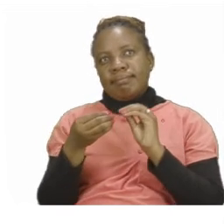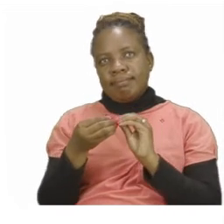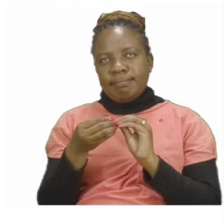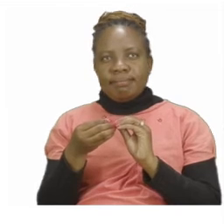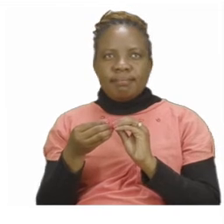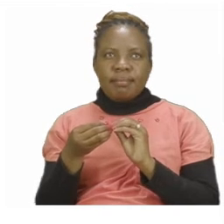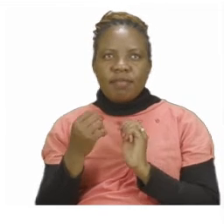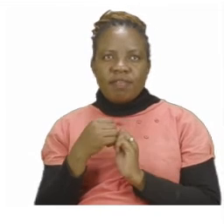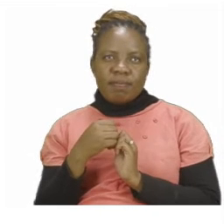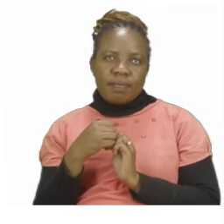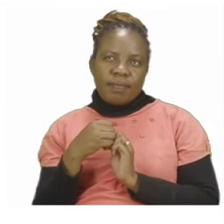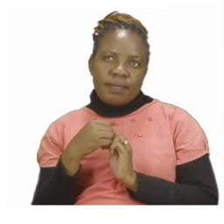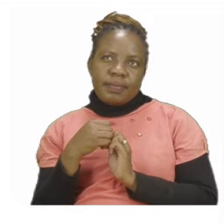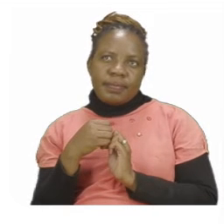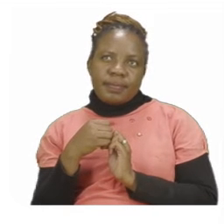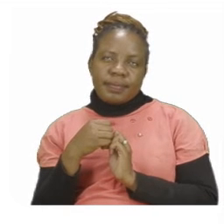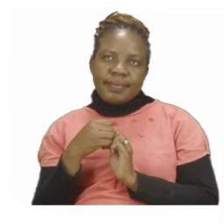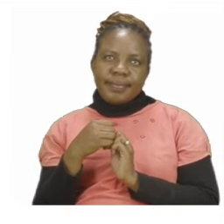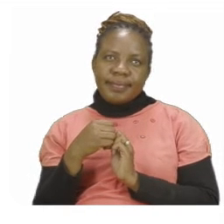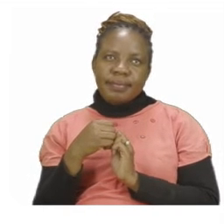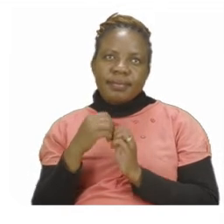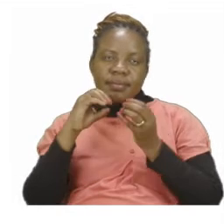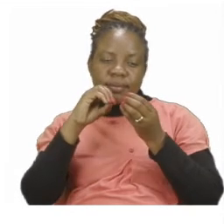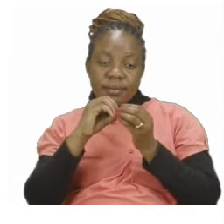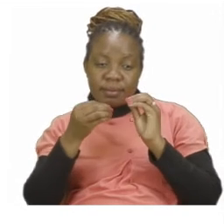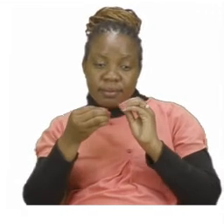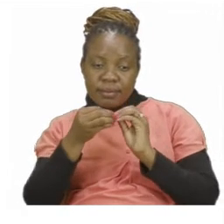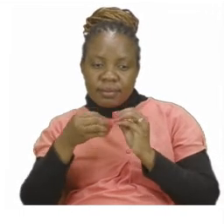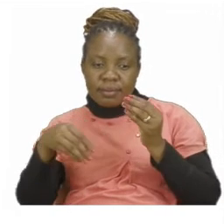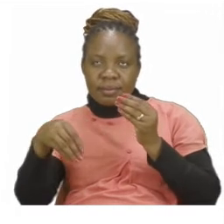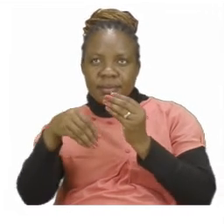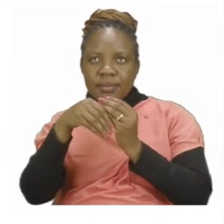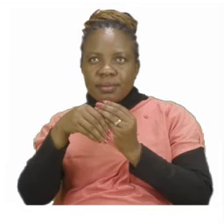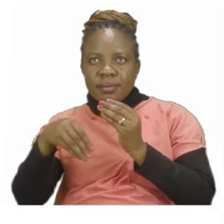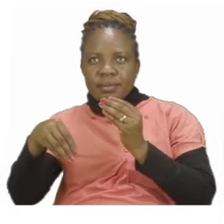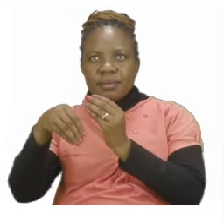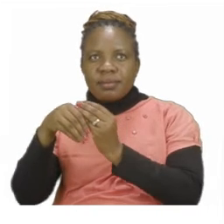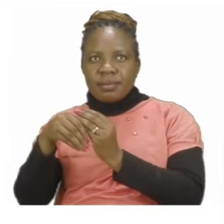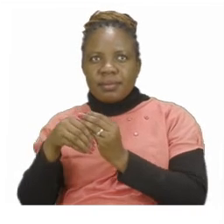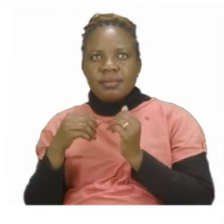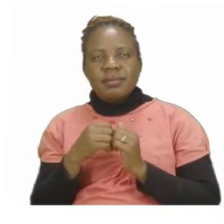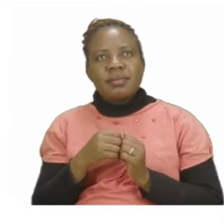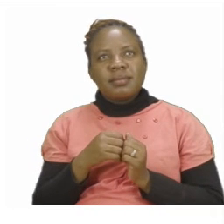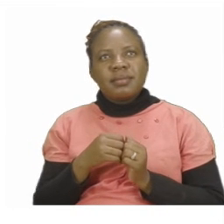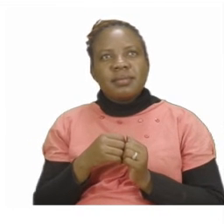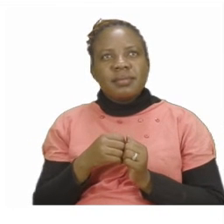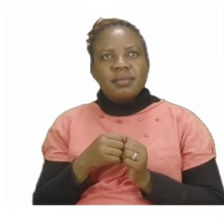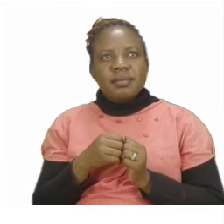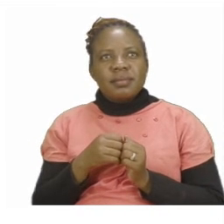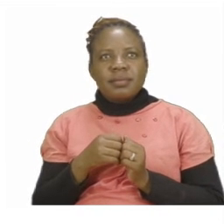all those numbers and we have to build them up. So it's almost the opposite of what we have